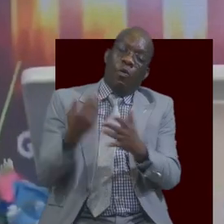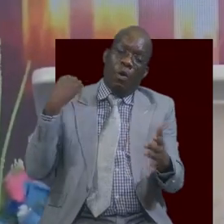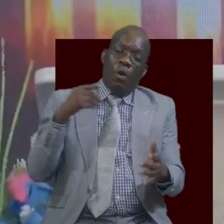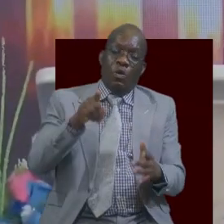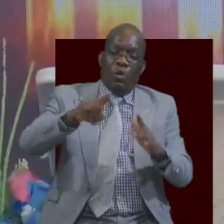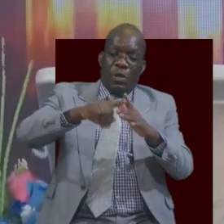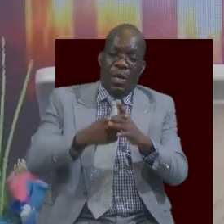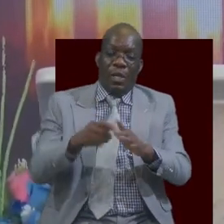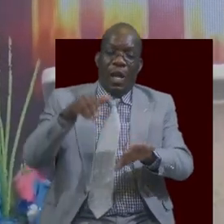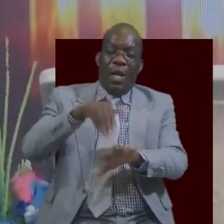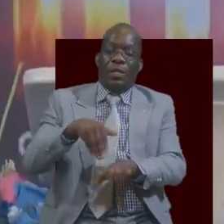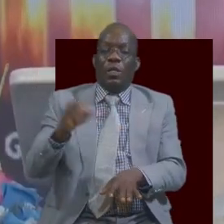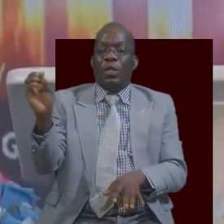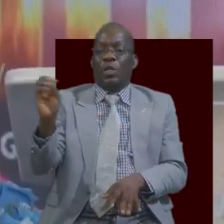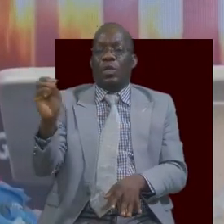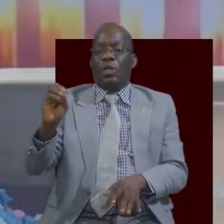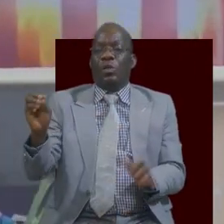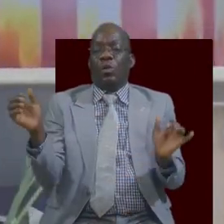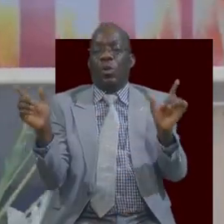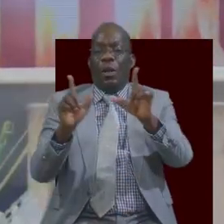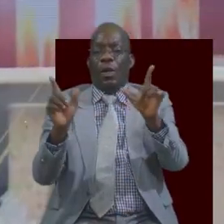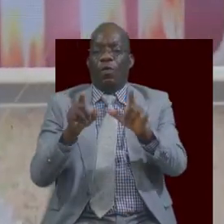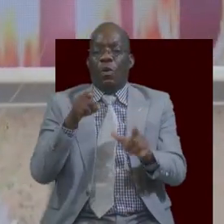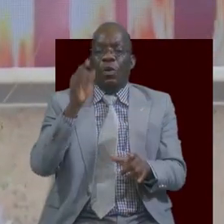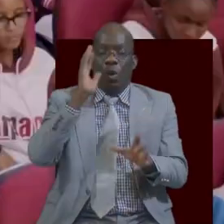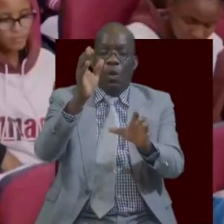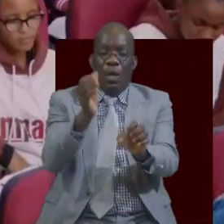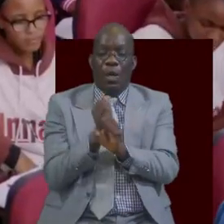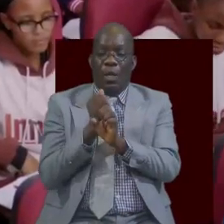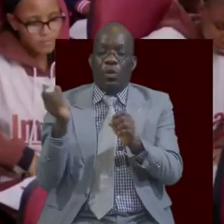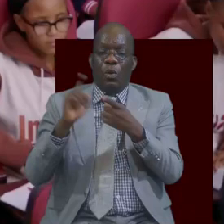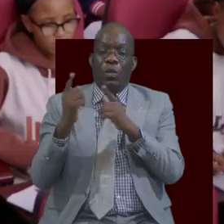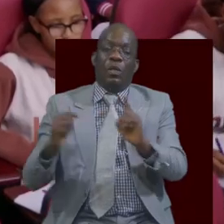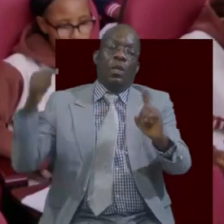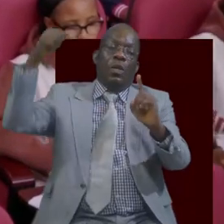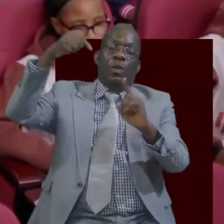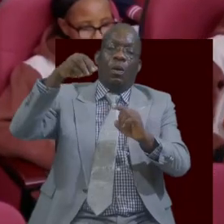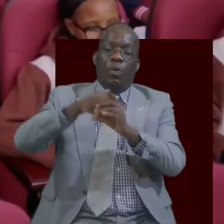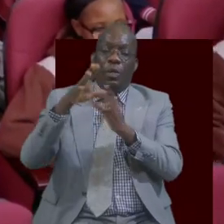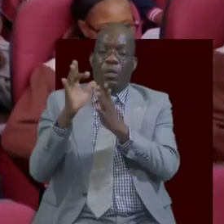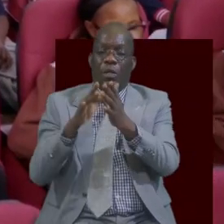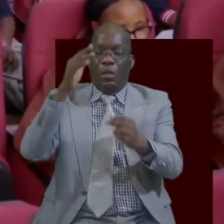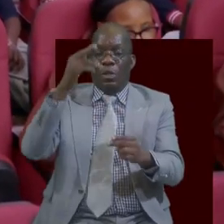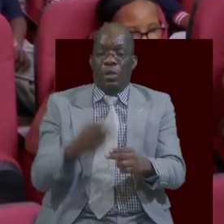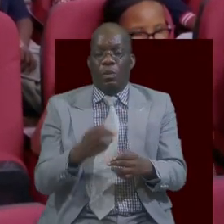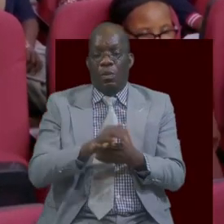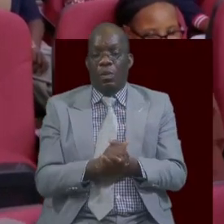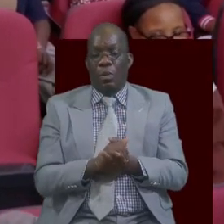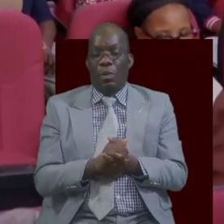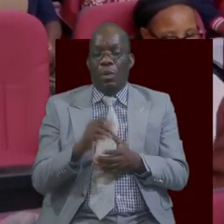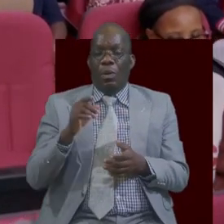zero level, you will get to the zenith in Jesus' name.